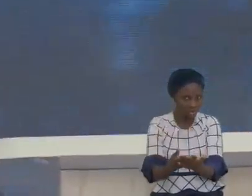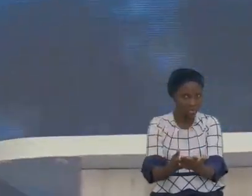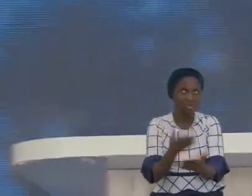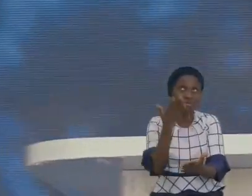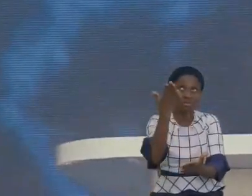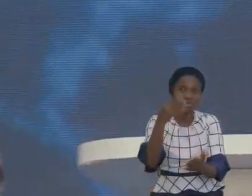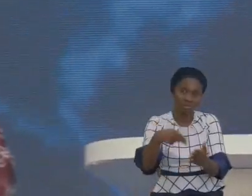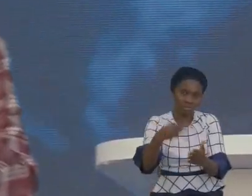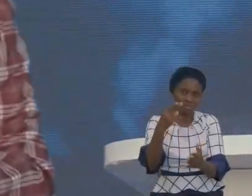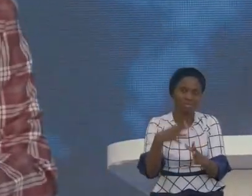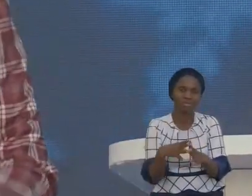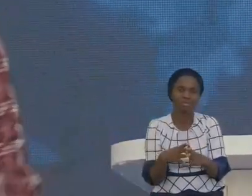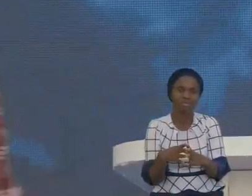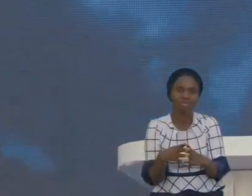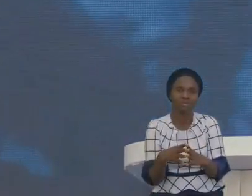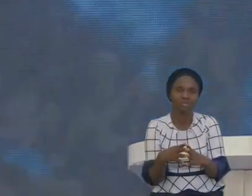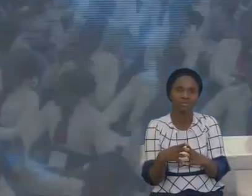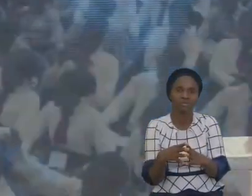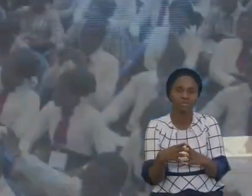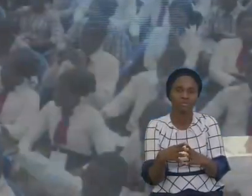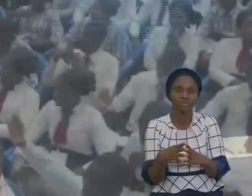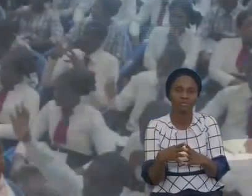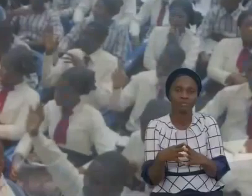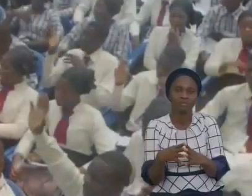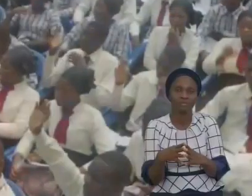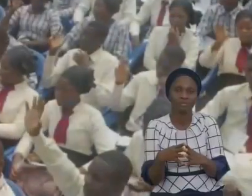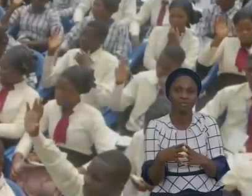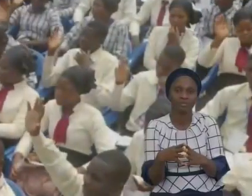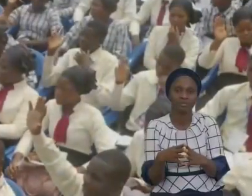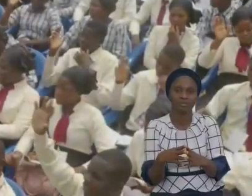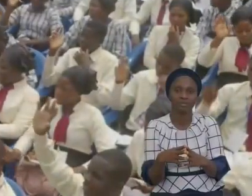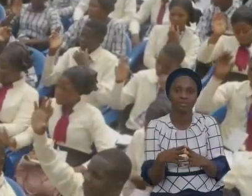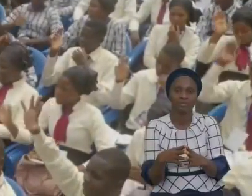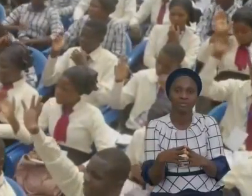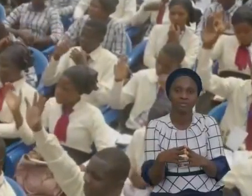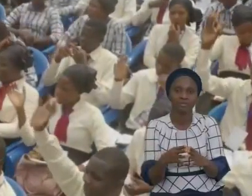I will get there higher.